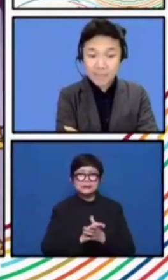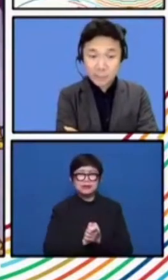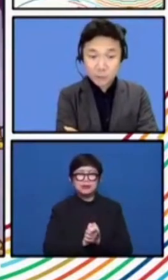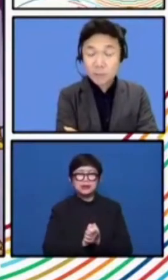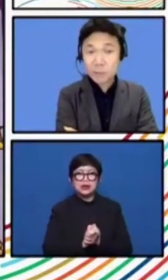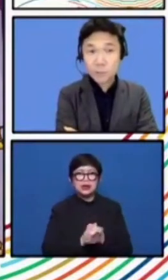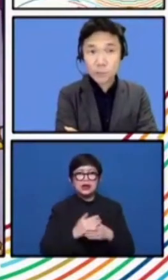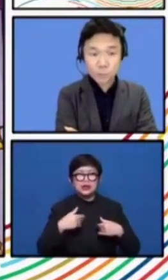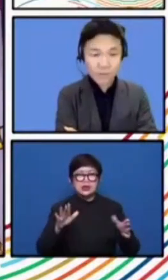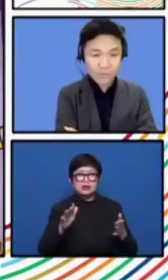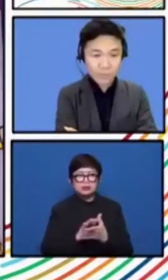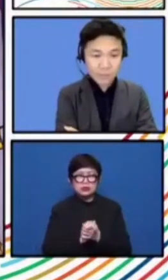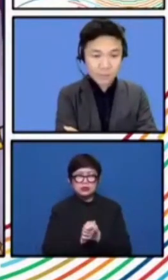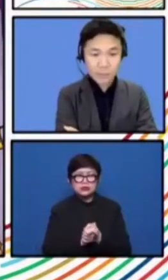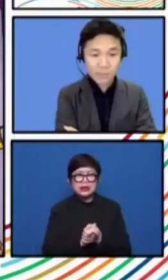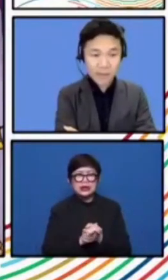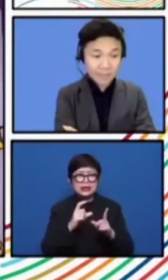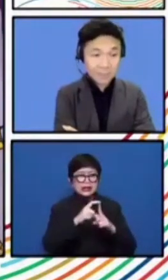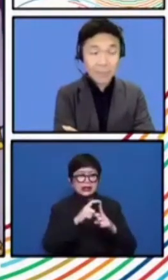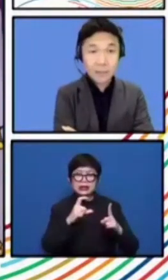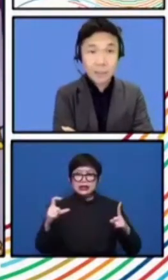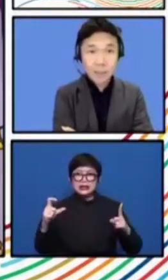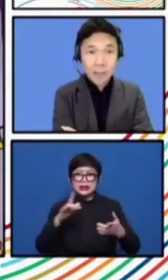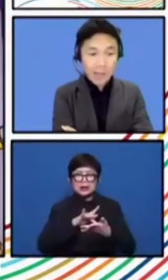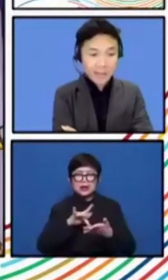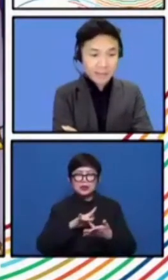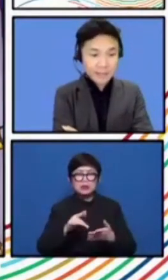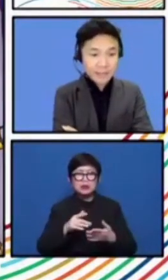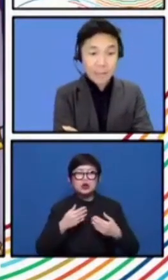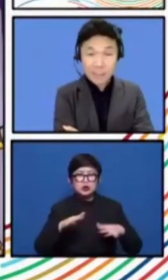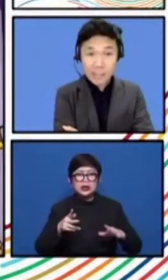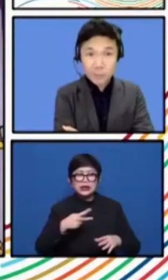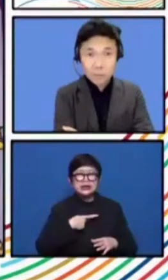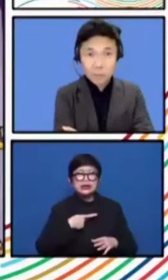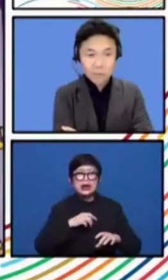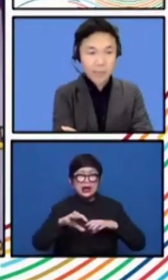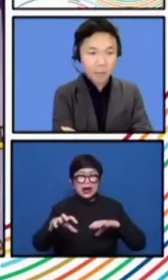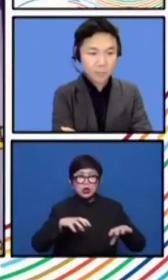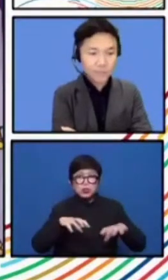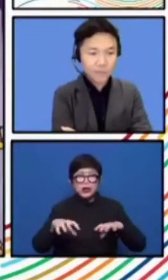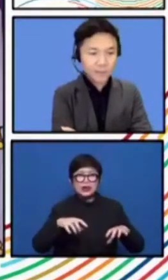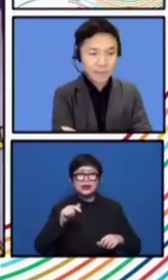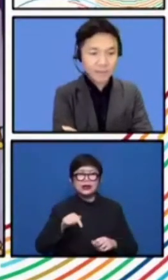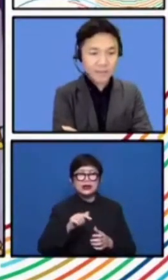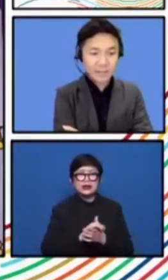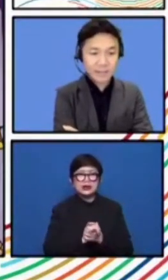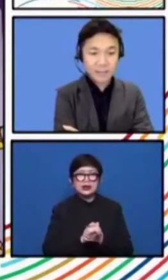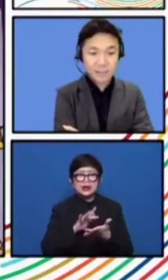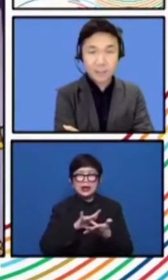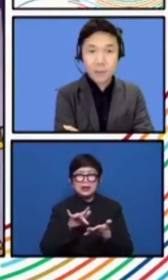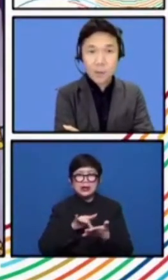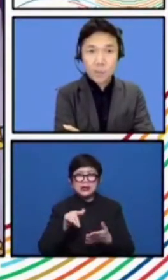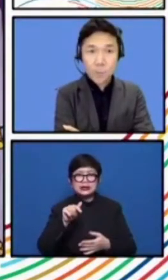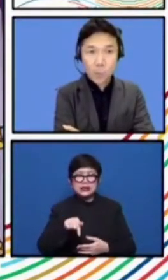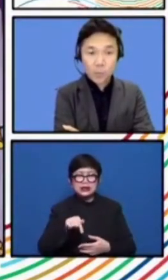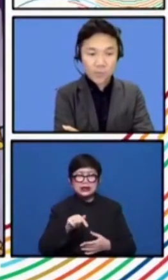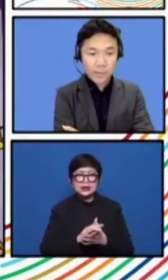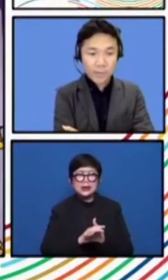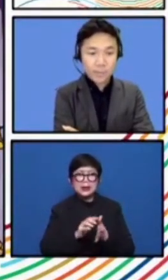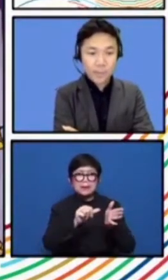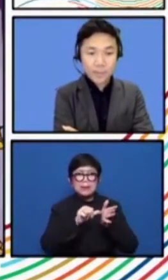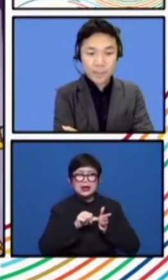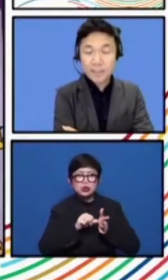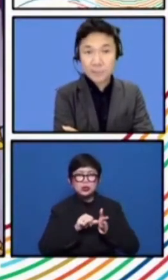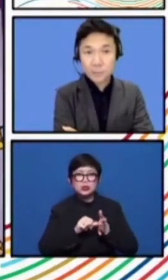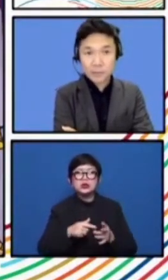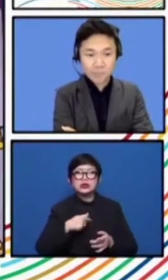application which we have done with NCD and this application helps the deaf and activities both in